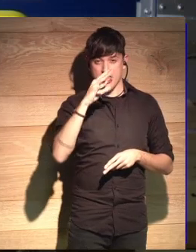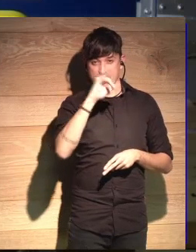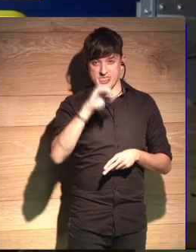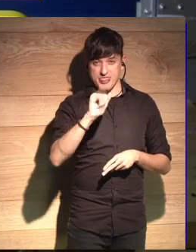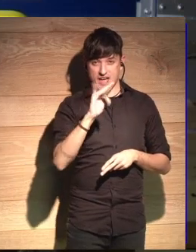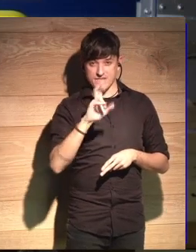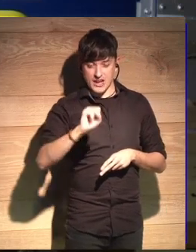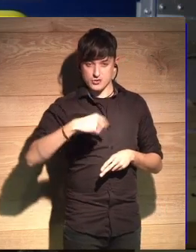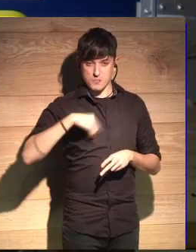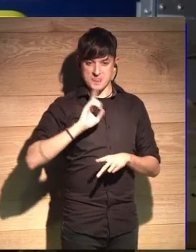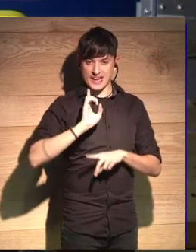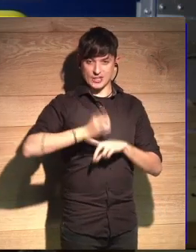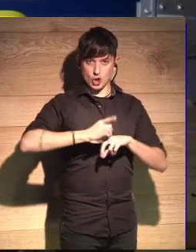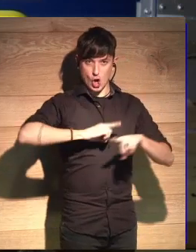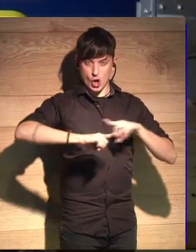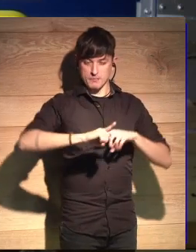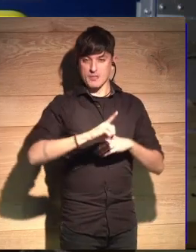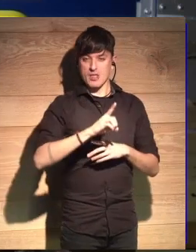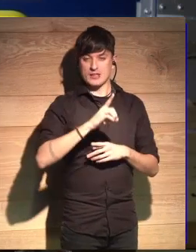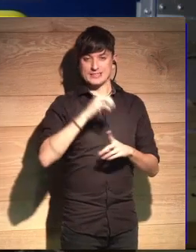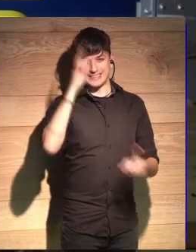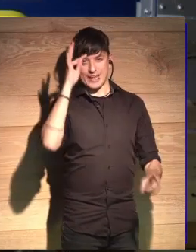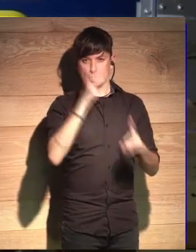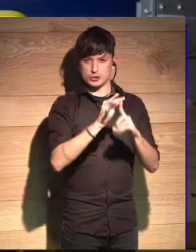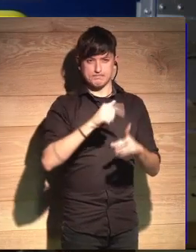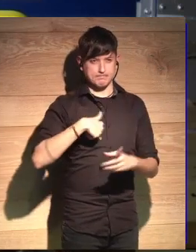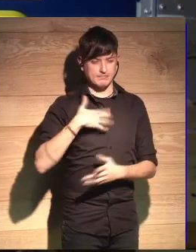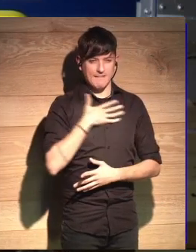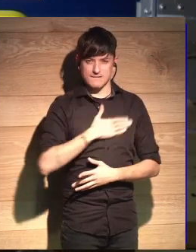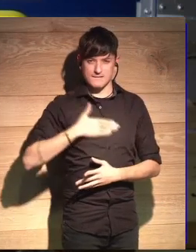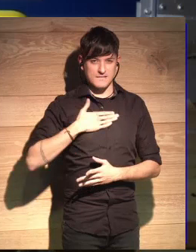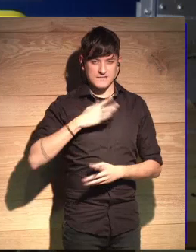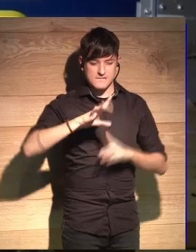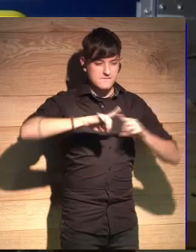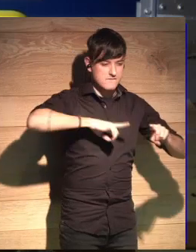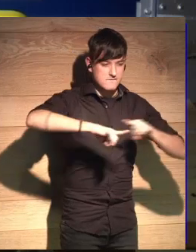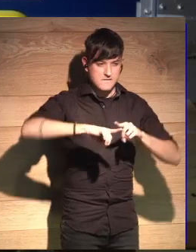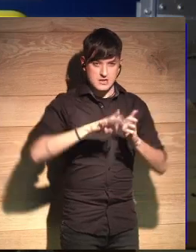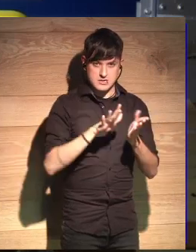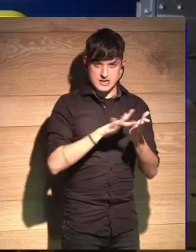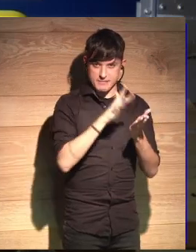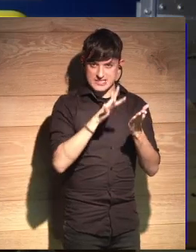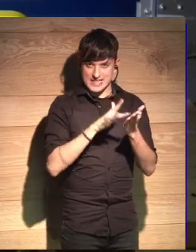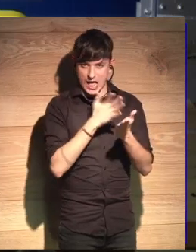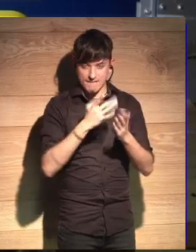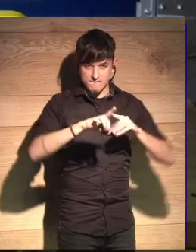I'm the director, the editor-in-chief of Telos. I'm delighted to